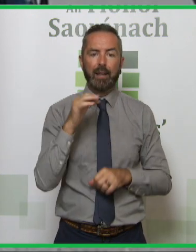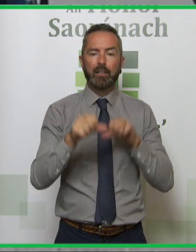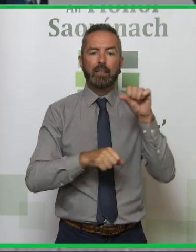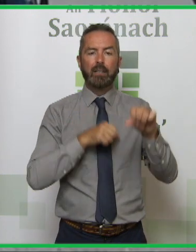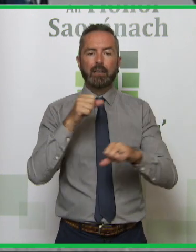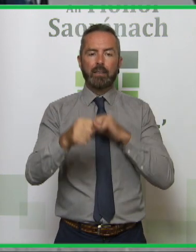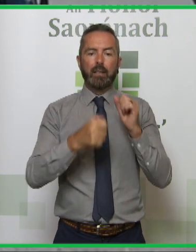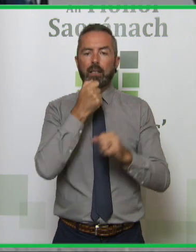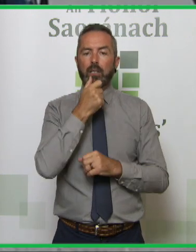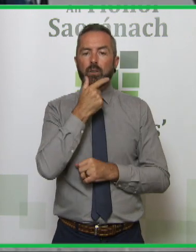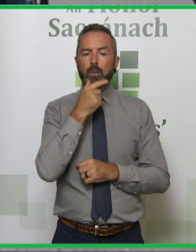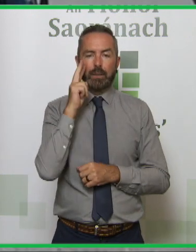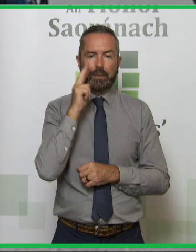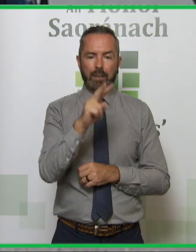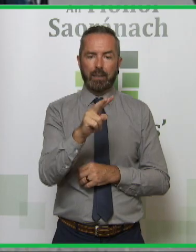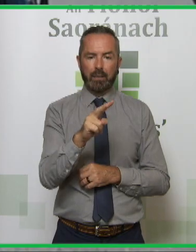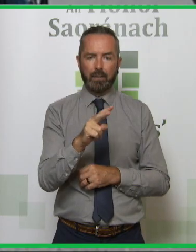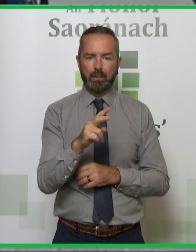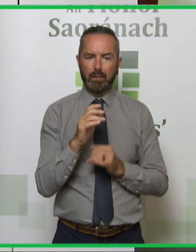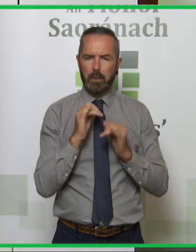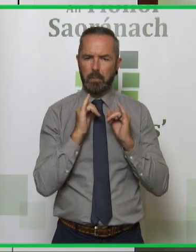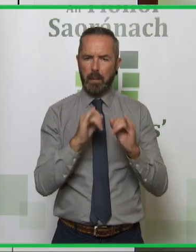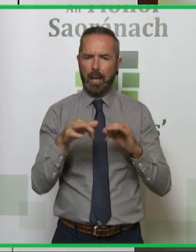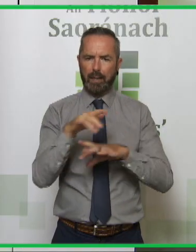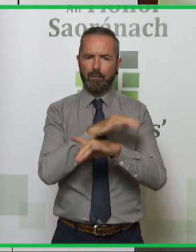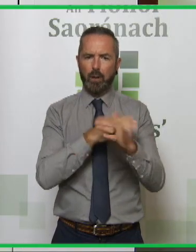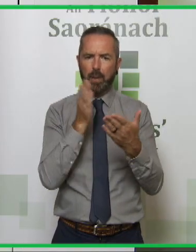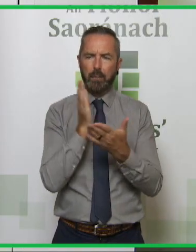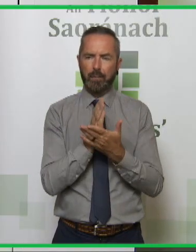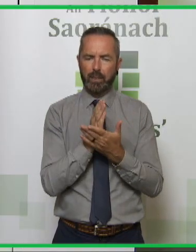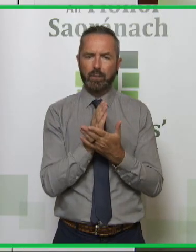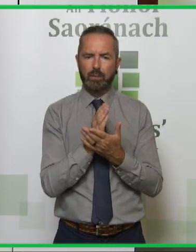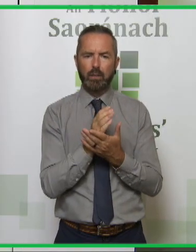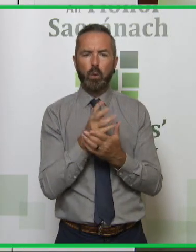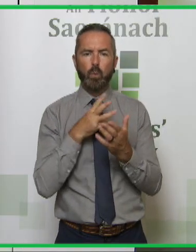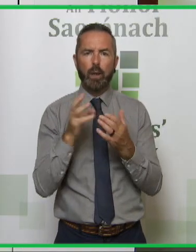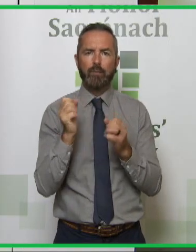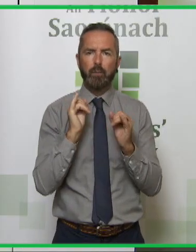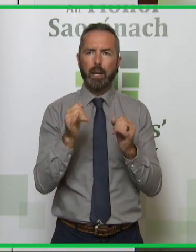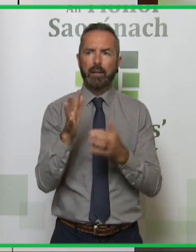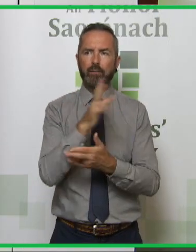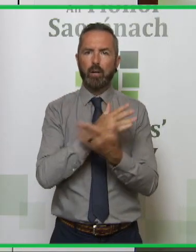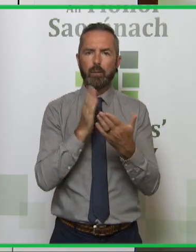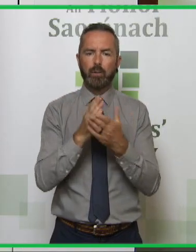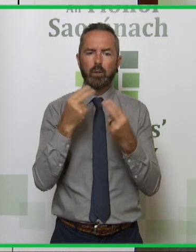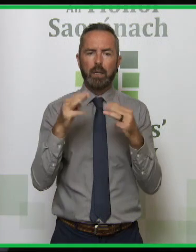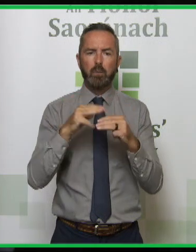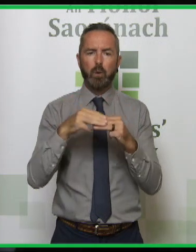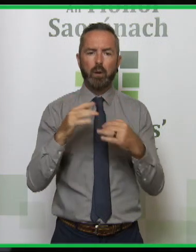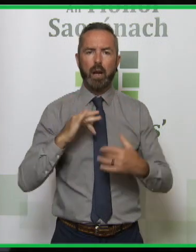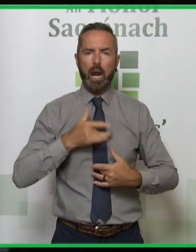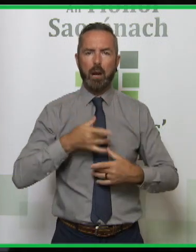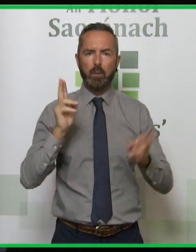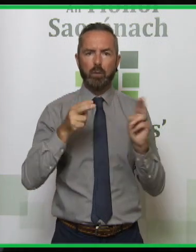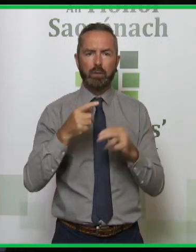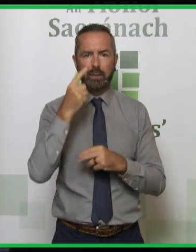Dublin, this is a familiar picture, really poor environmental prevention. So when you have poor environmental prevention, you need more harm reduction, so things like helmets, you see signs